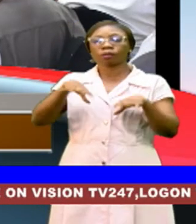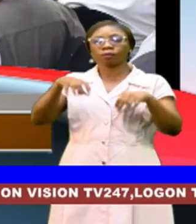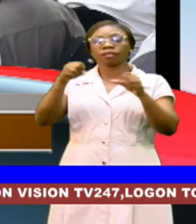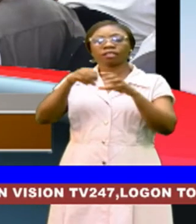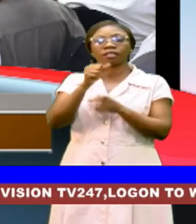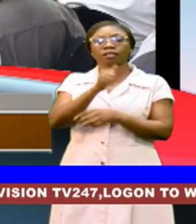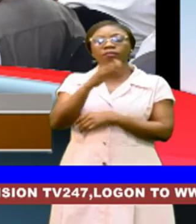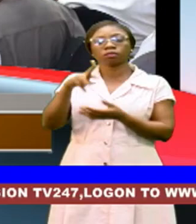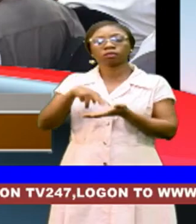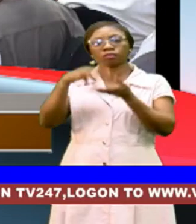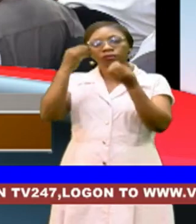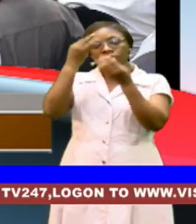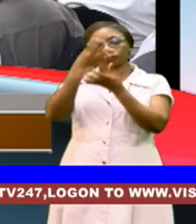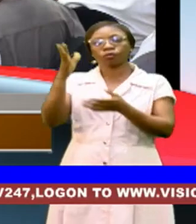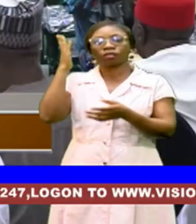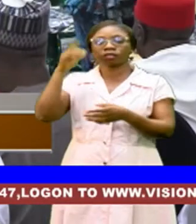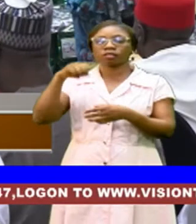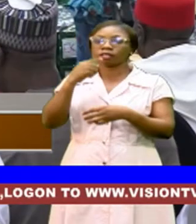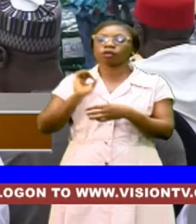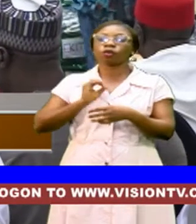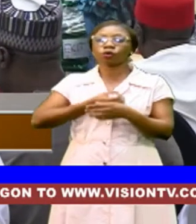Francis Udojo will tell us about that.